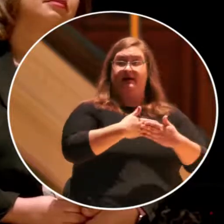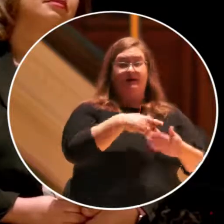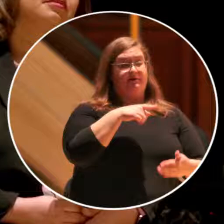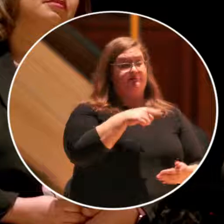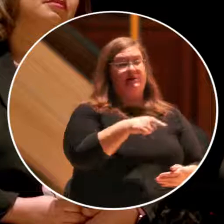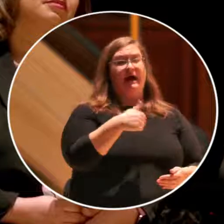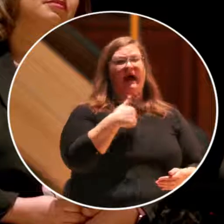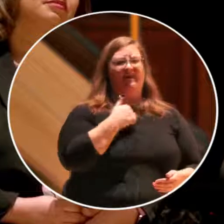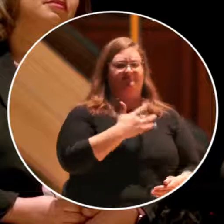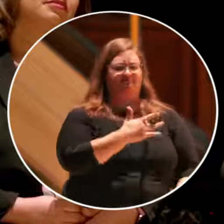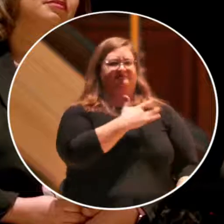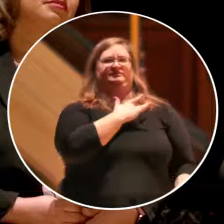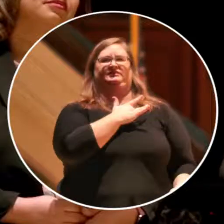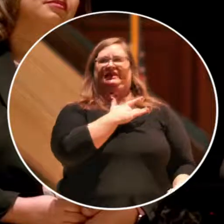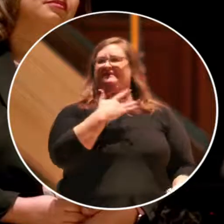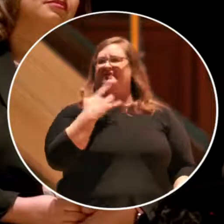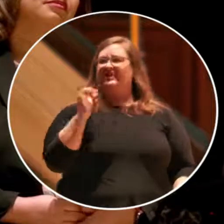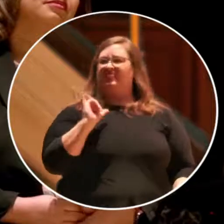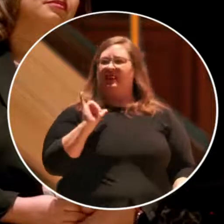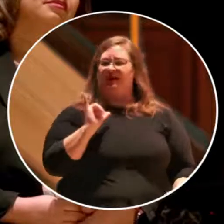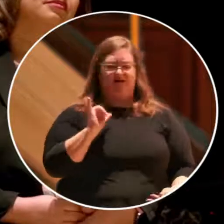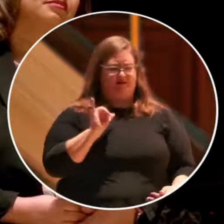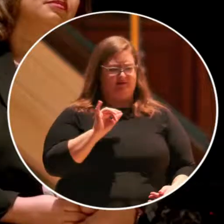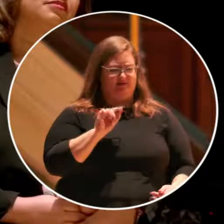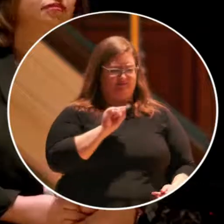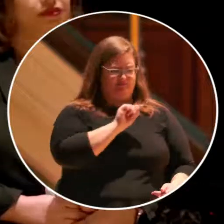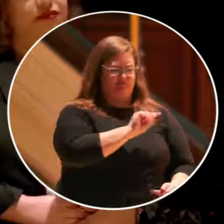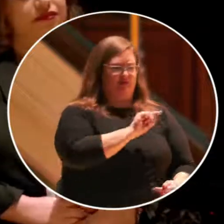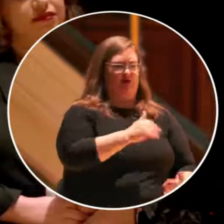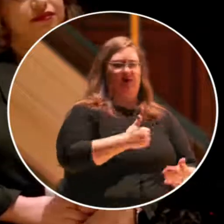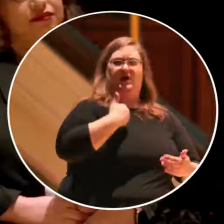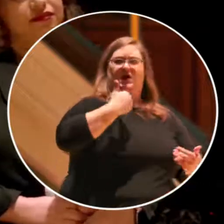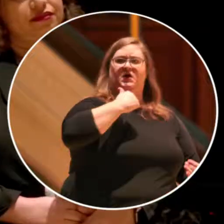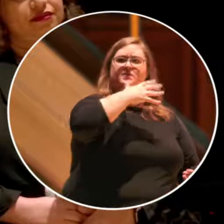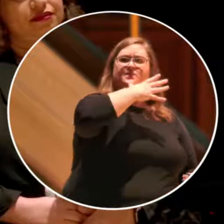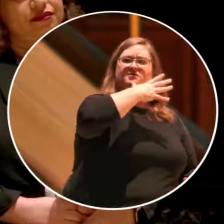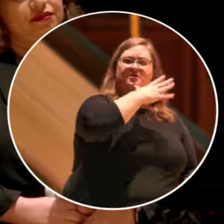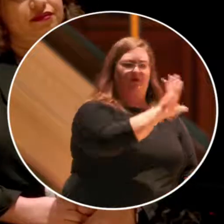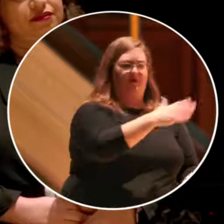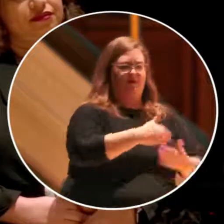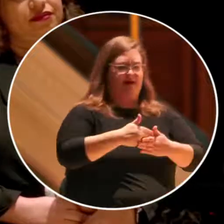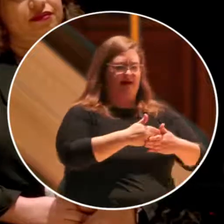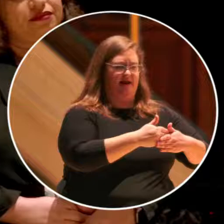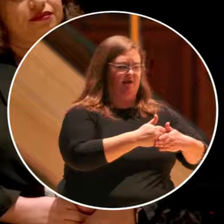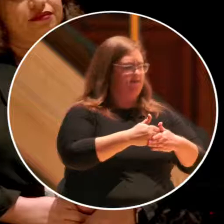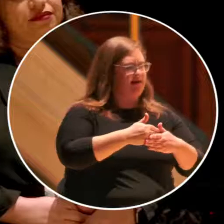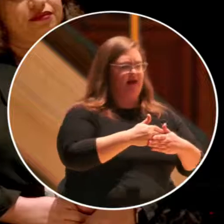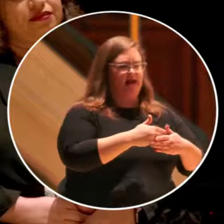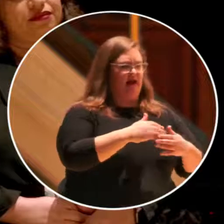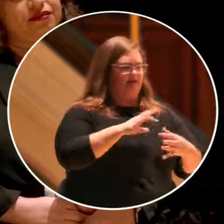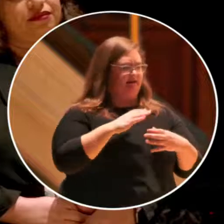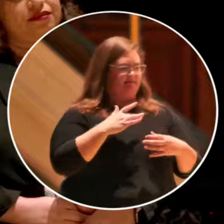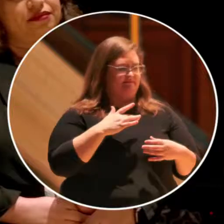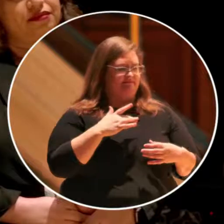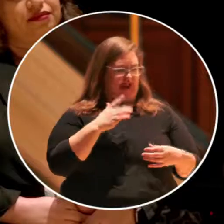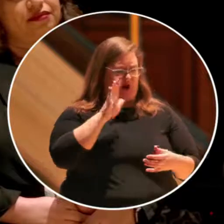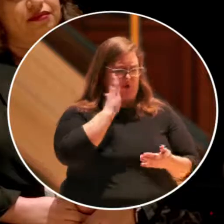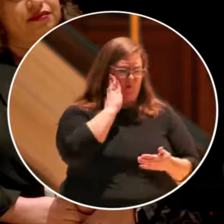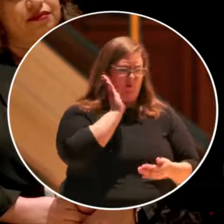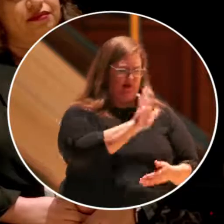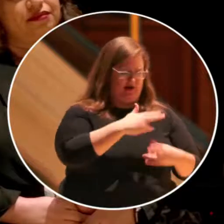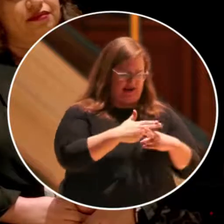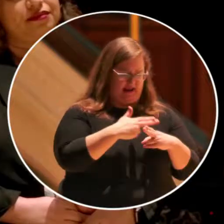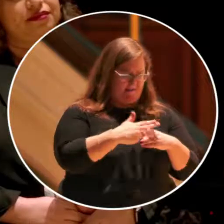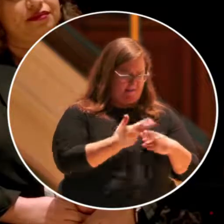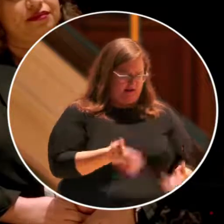her. I could not stop thinking of this young mother and her baby. I only knew them by name and would